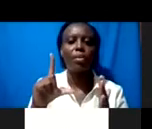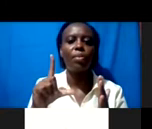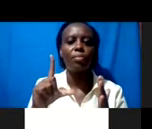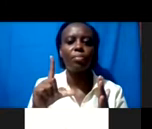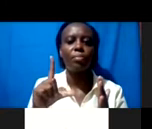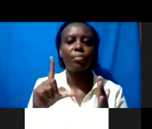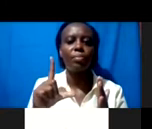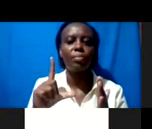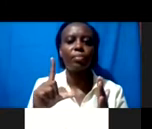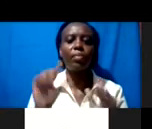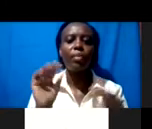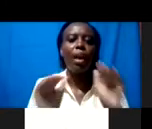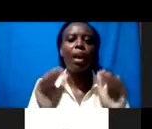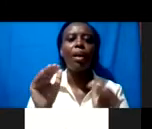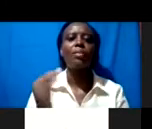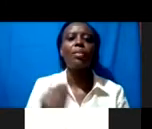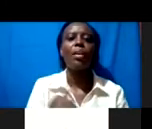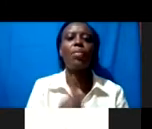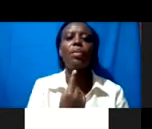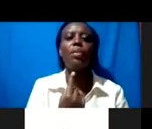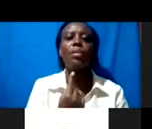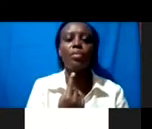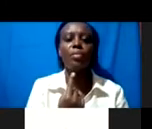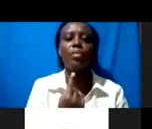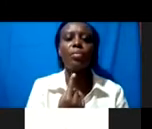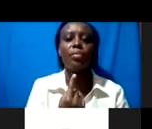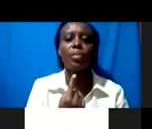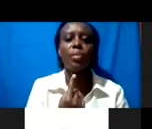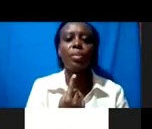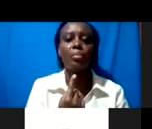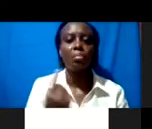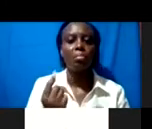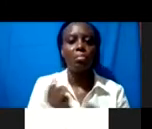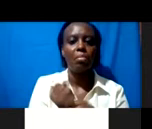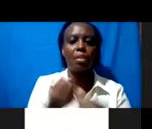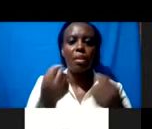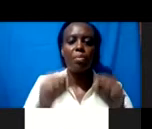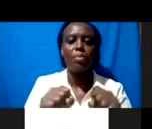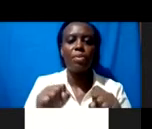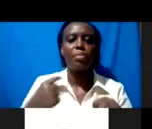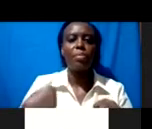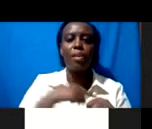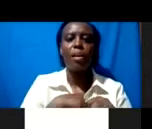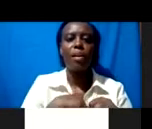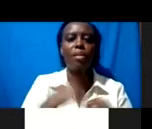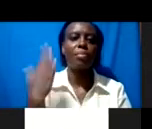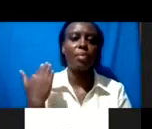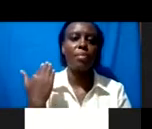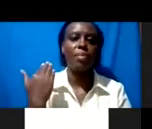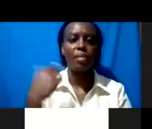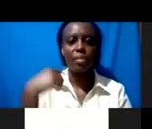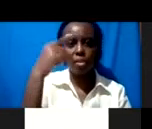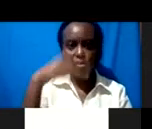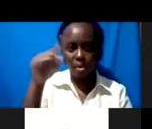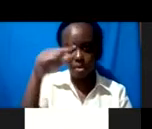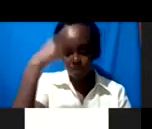ask ourselves, what is it that made it impossible for us in the past to pass these policies? And what are we doing